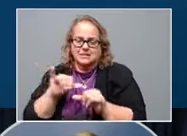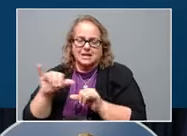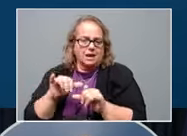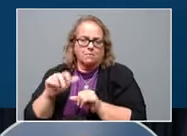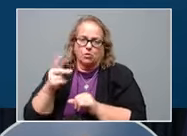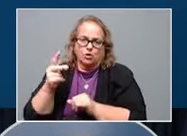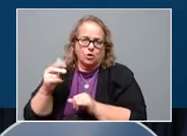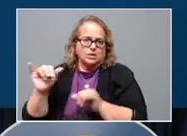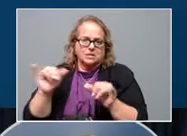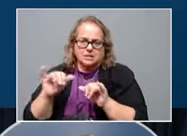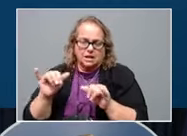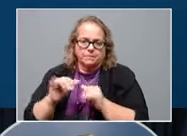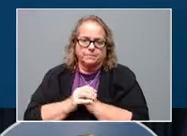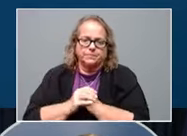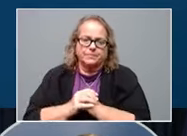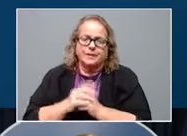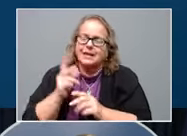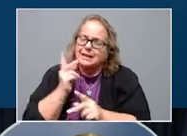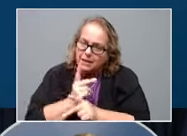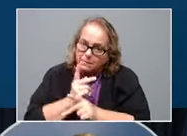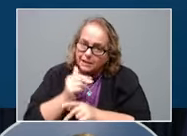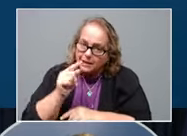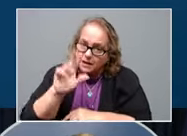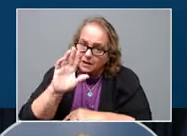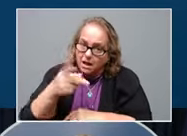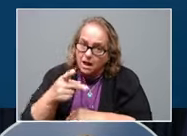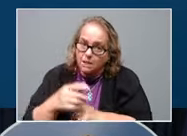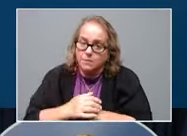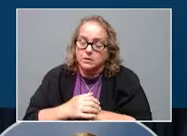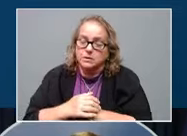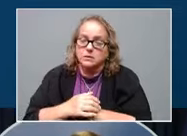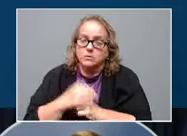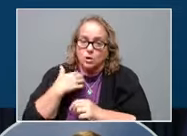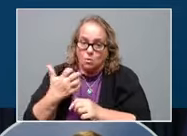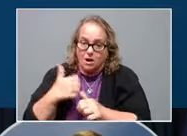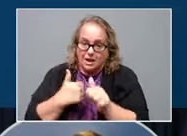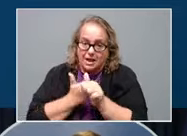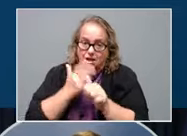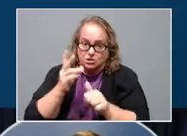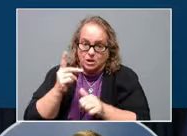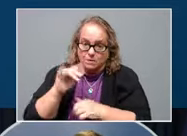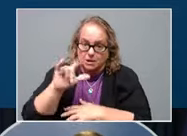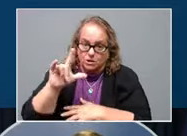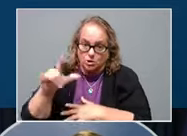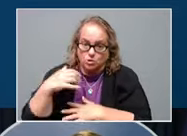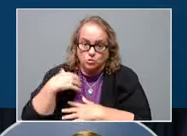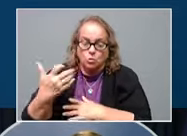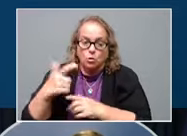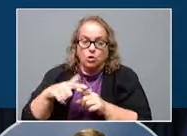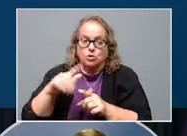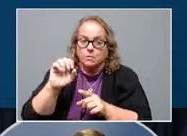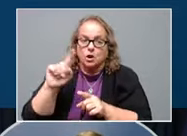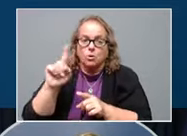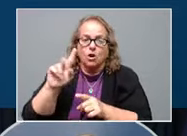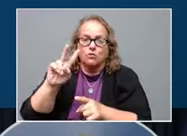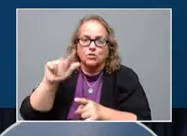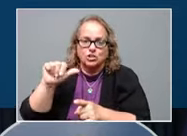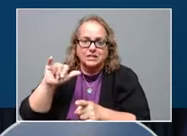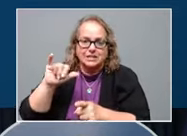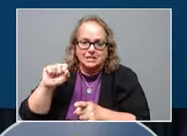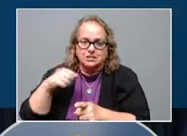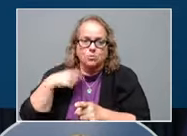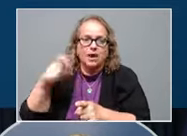this up. We want to catch up to Illinois. We'd love to be where Virginia is. We just got to keep